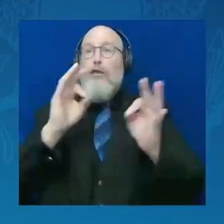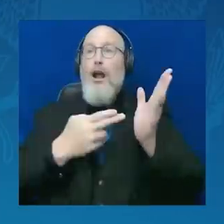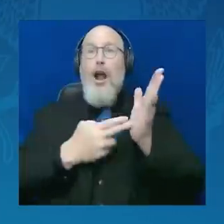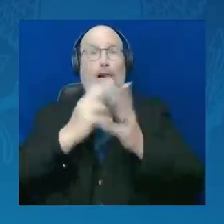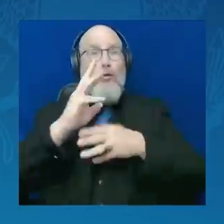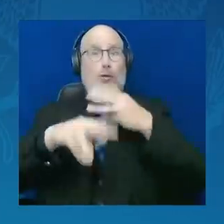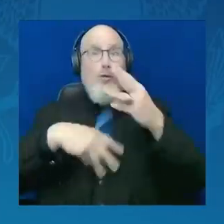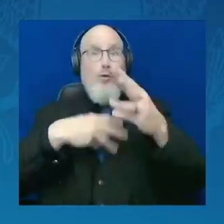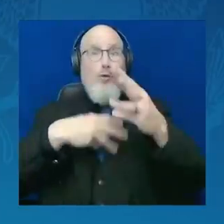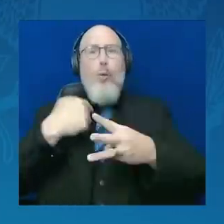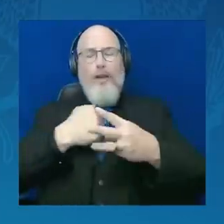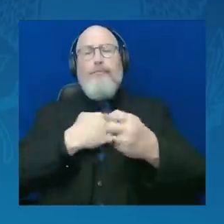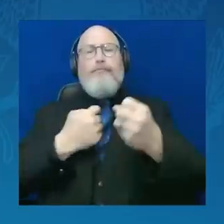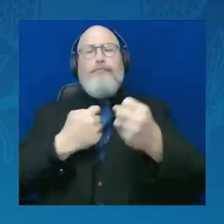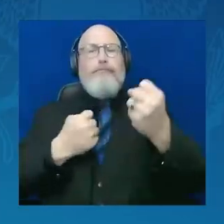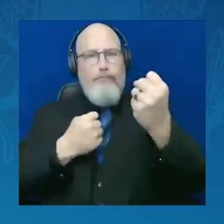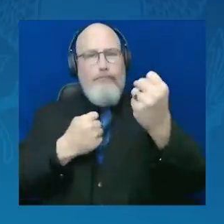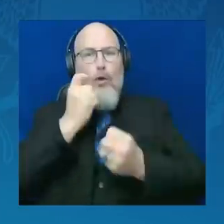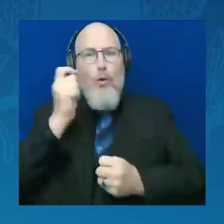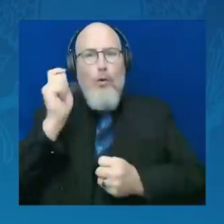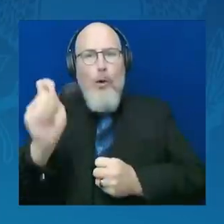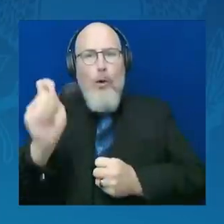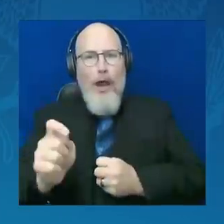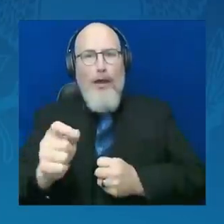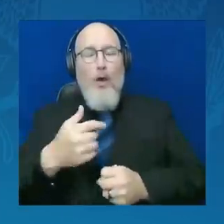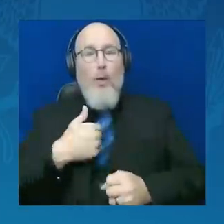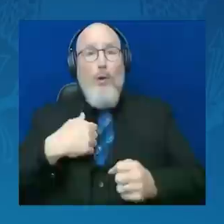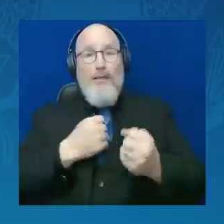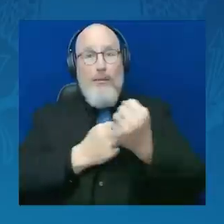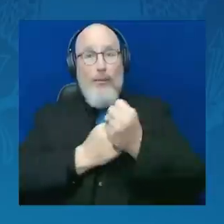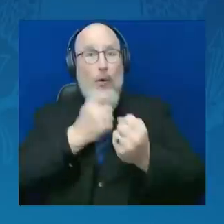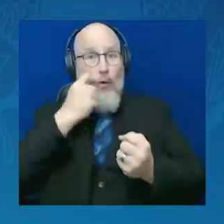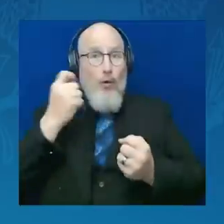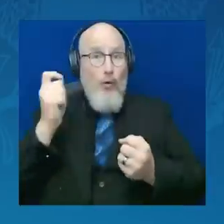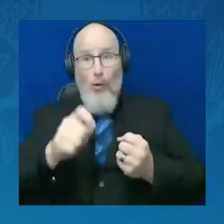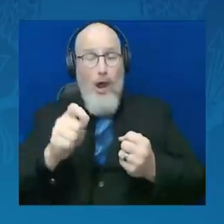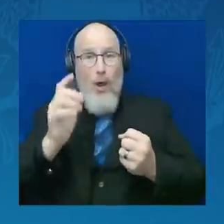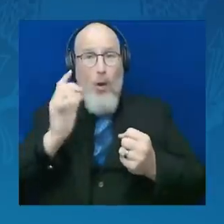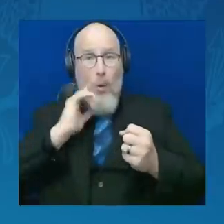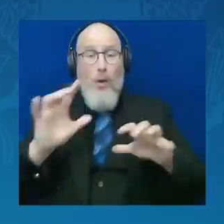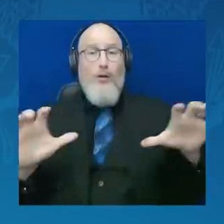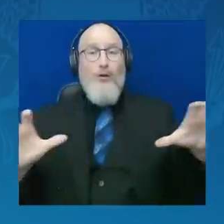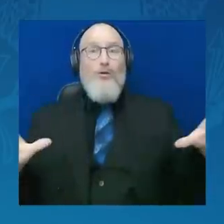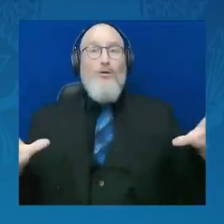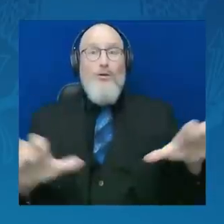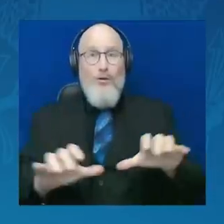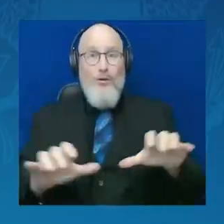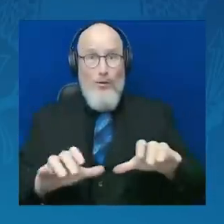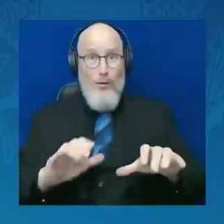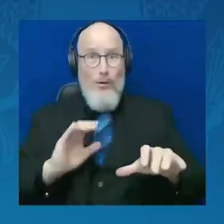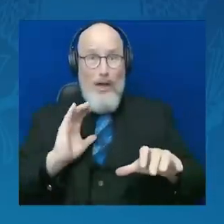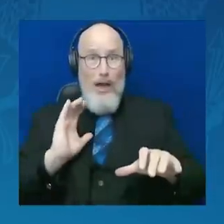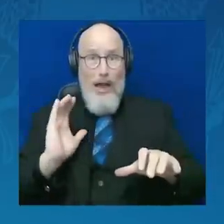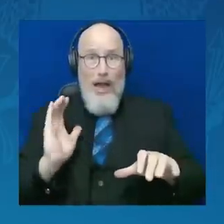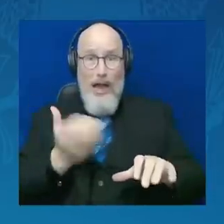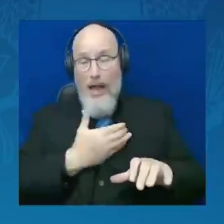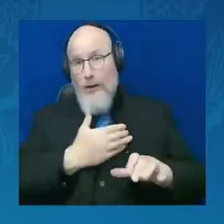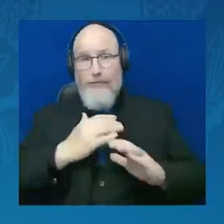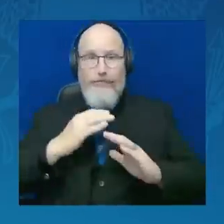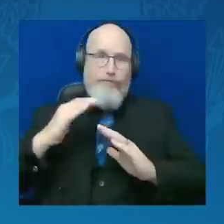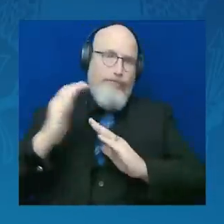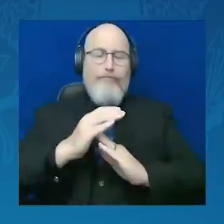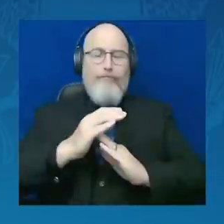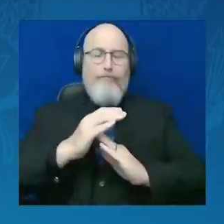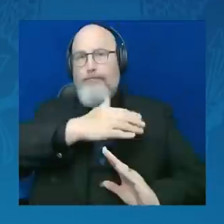Ukraine. We stand with Ukraine, and we will try to do our best to make sure that Ukraine can